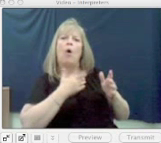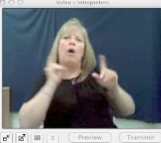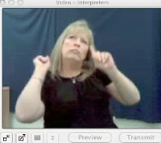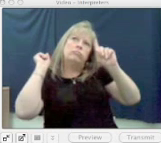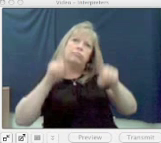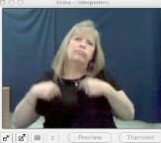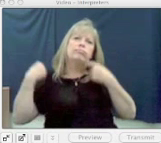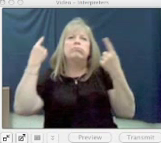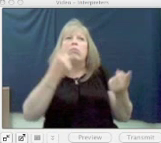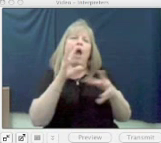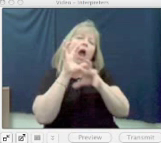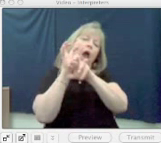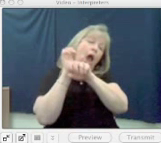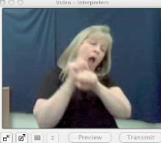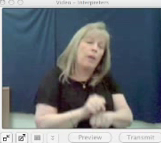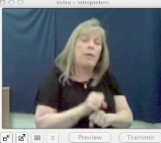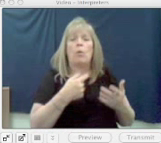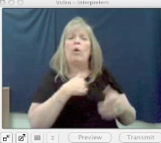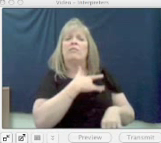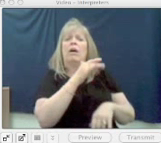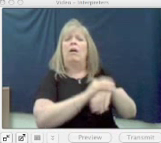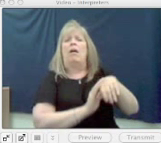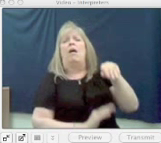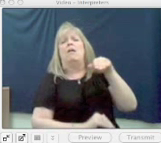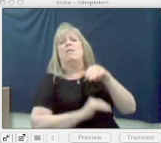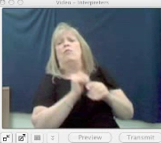comforts of our profession.